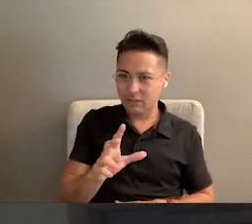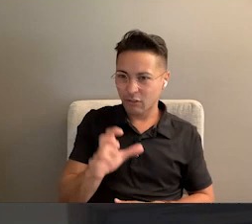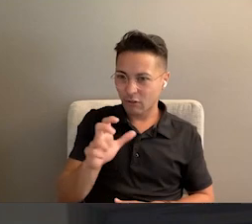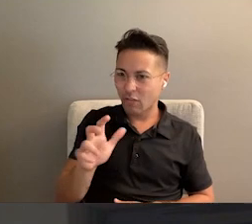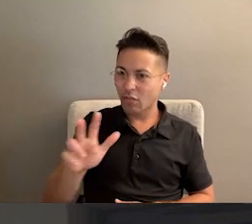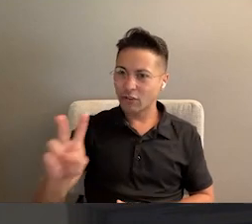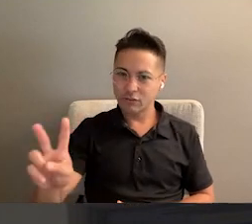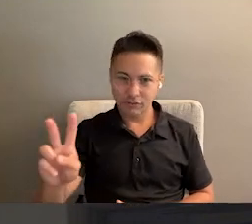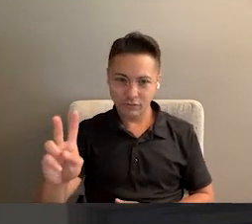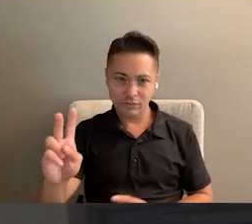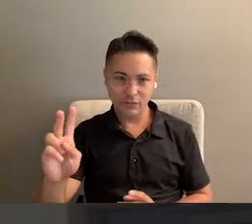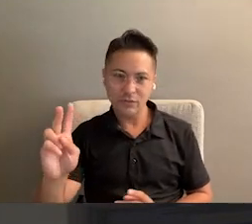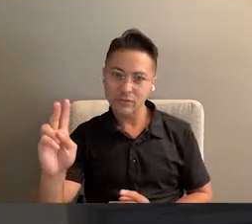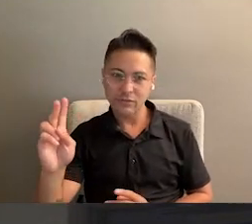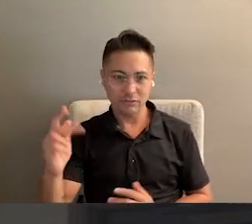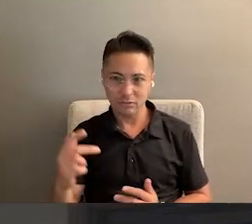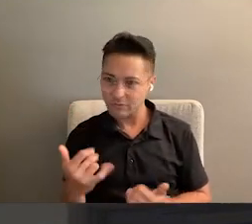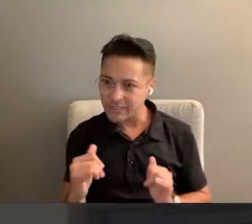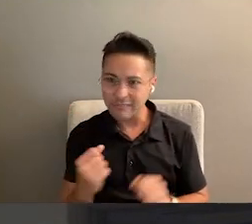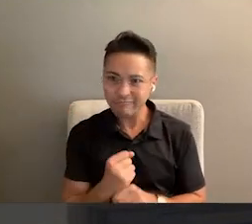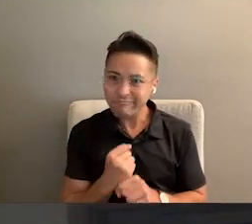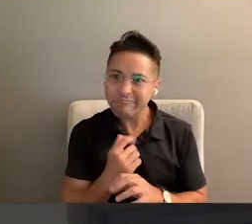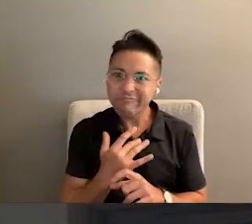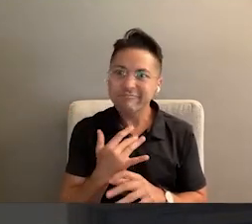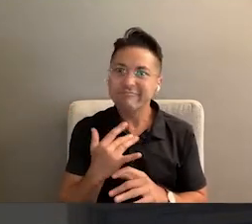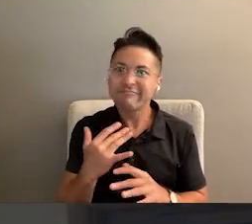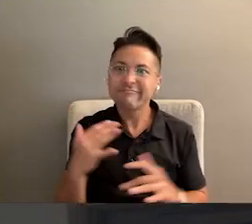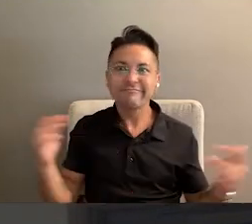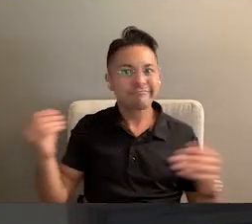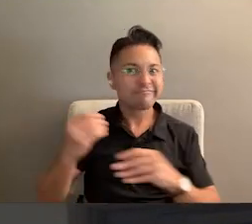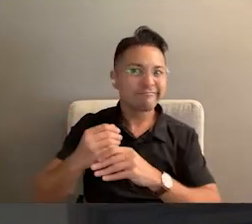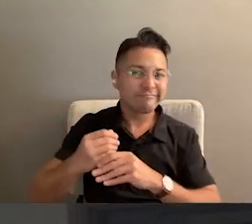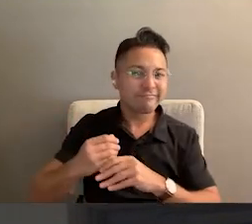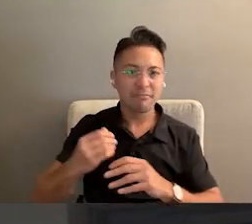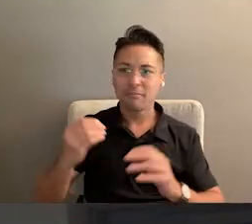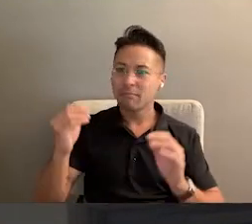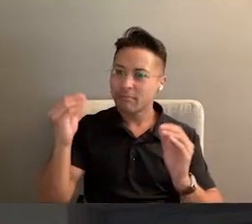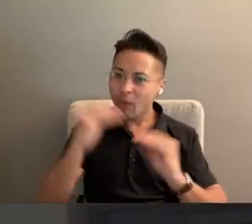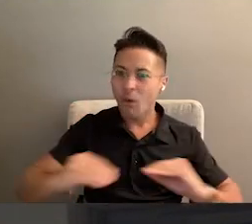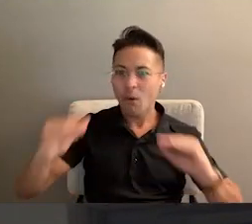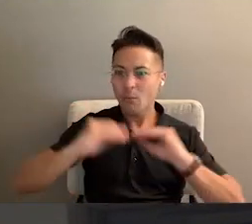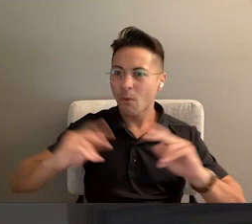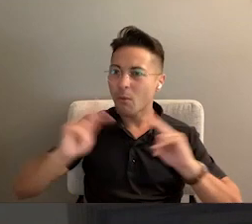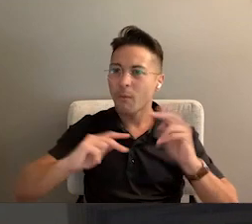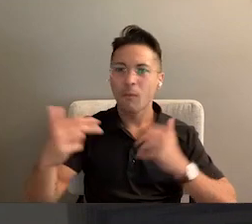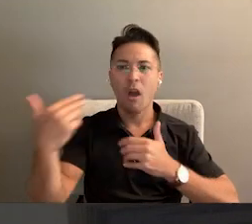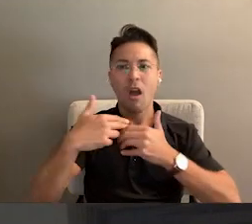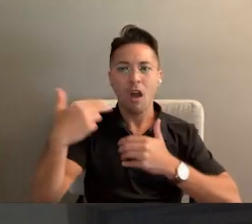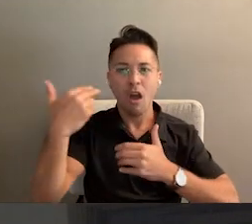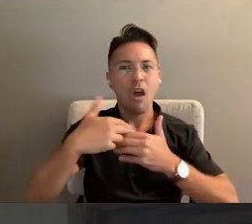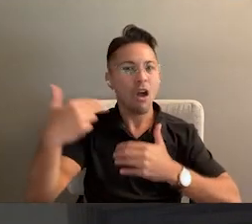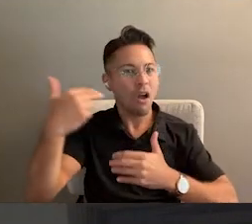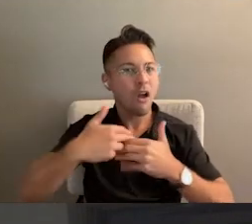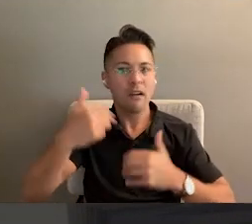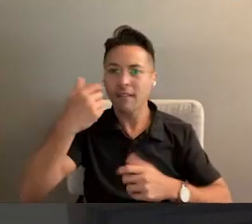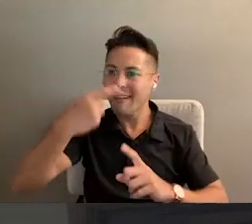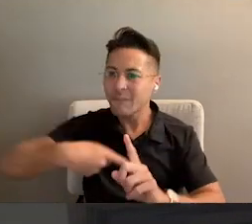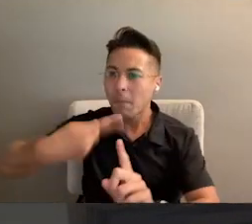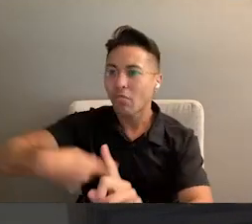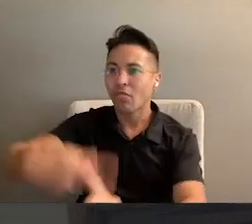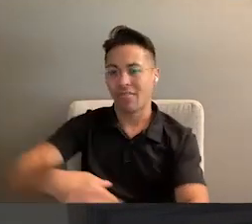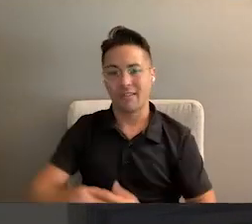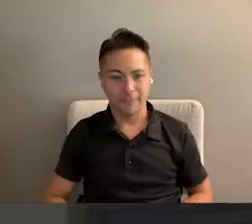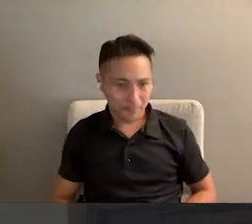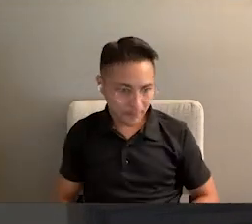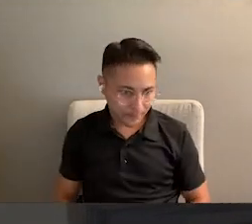think today that's 2,332. So we are growing. We are growing a lot. We are enrolling a